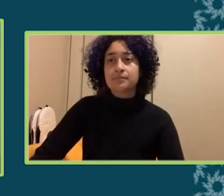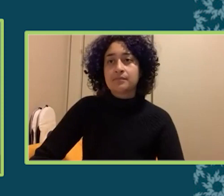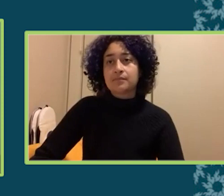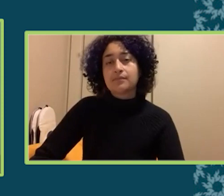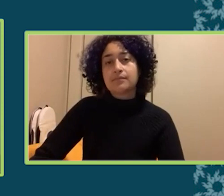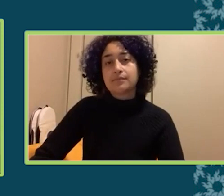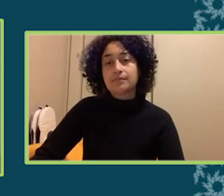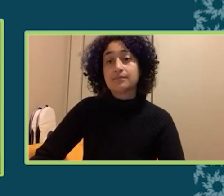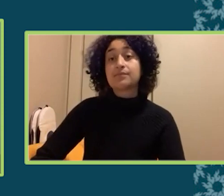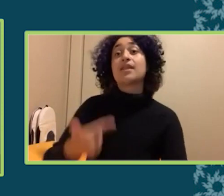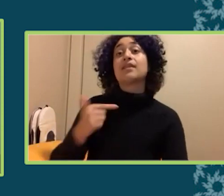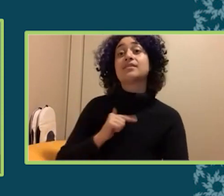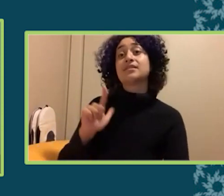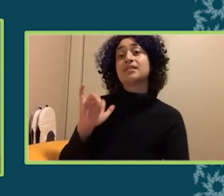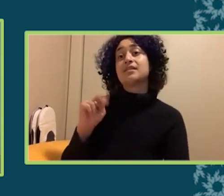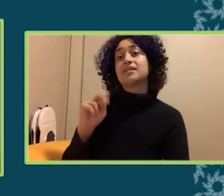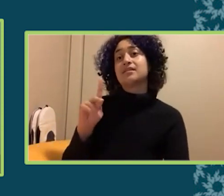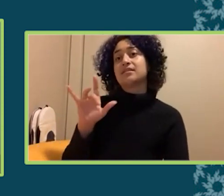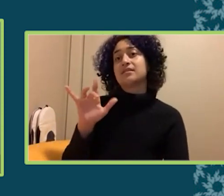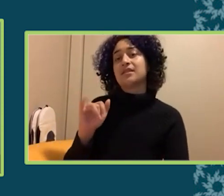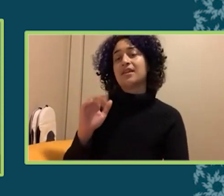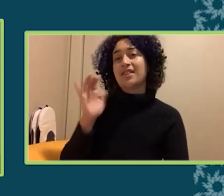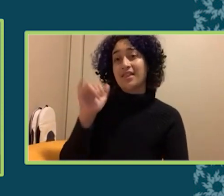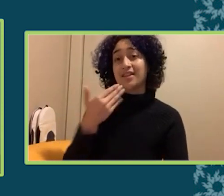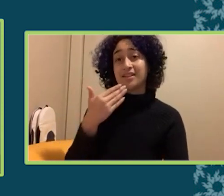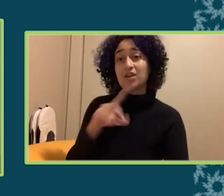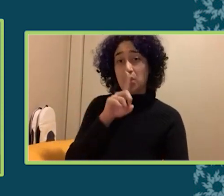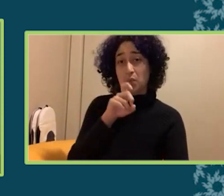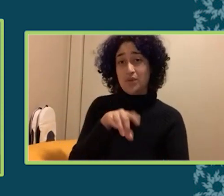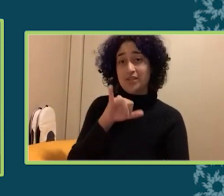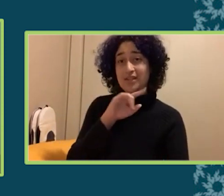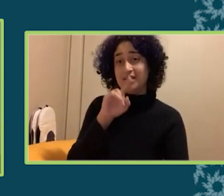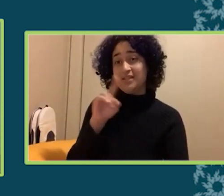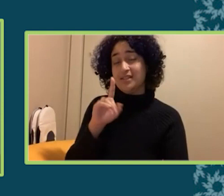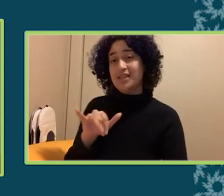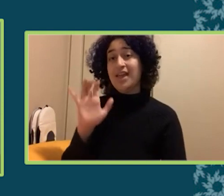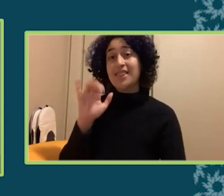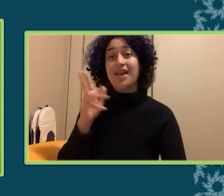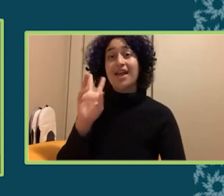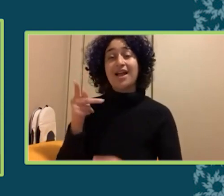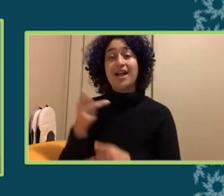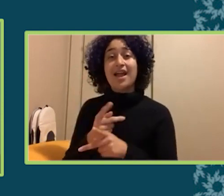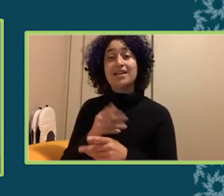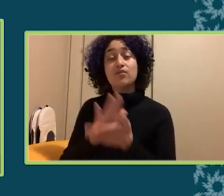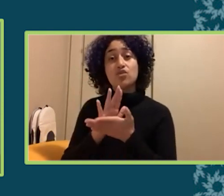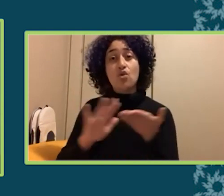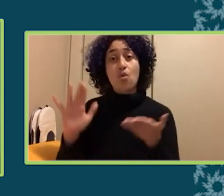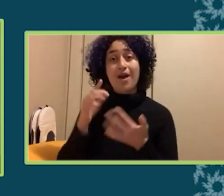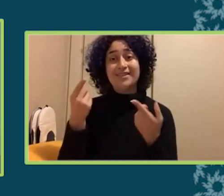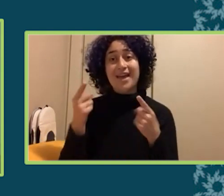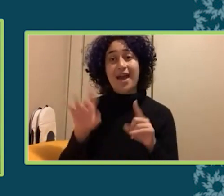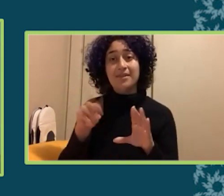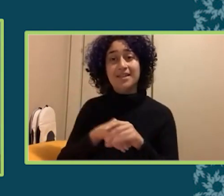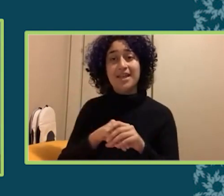Mrs. Lindsey, that's a great question, Izzy. And that type of nuance happens a lot in